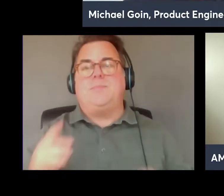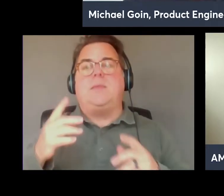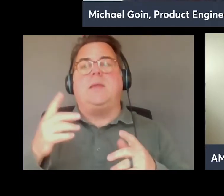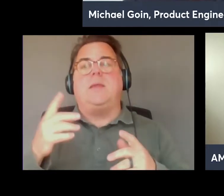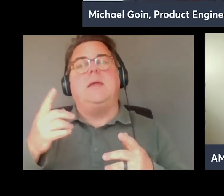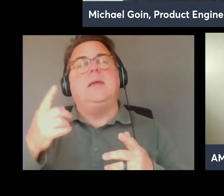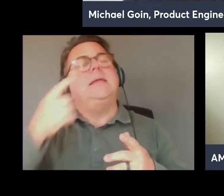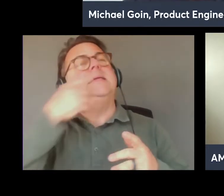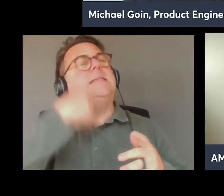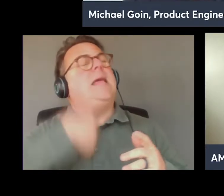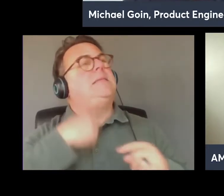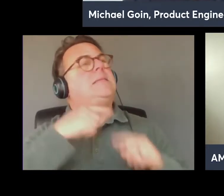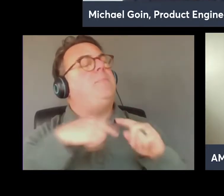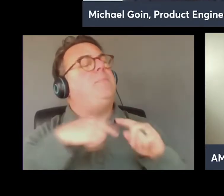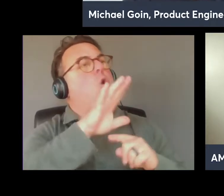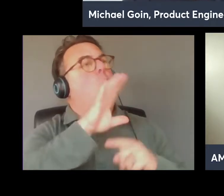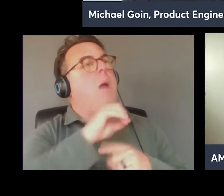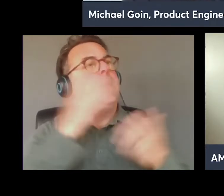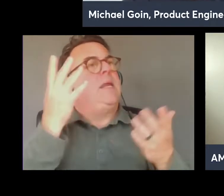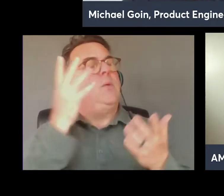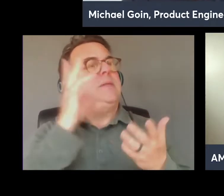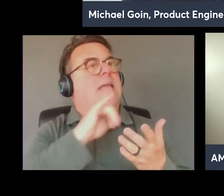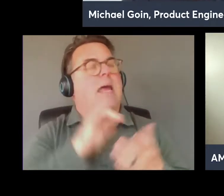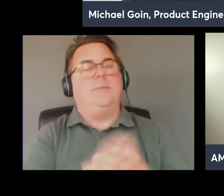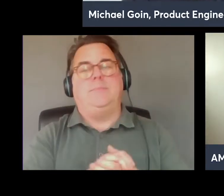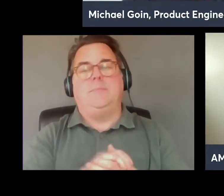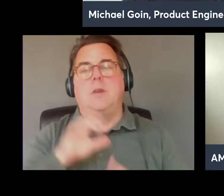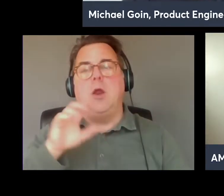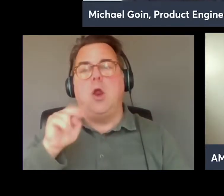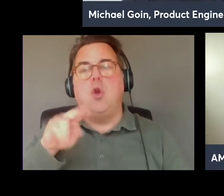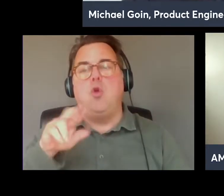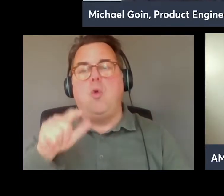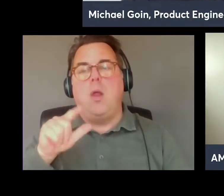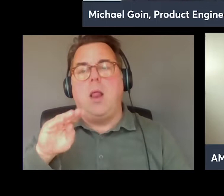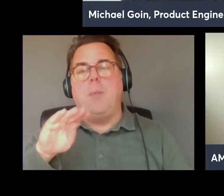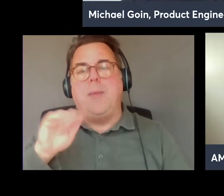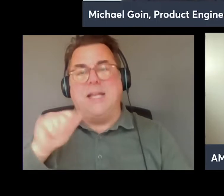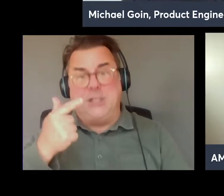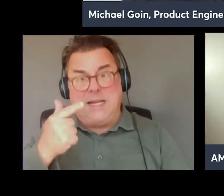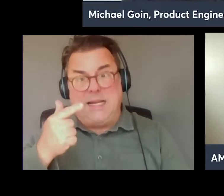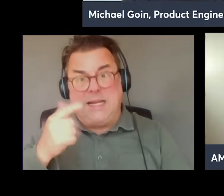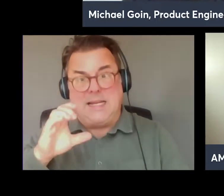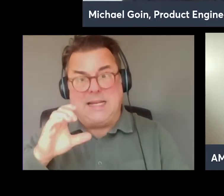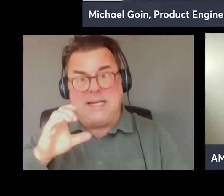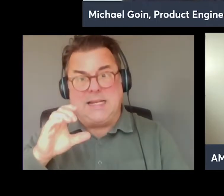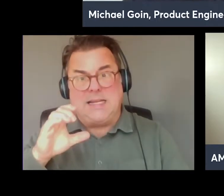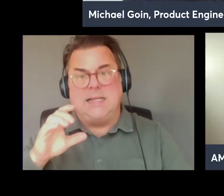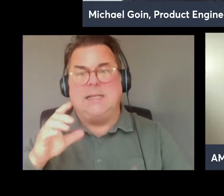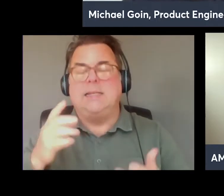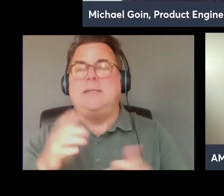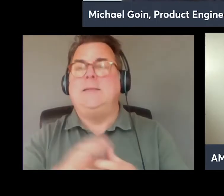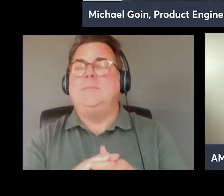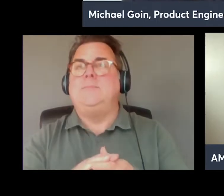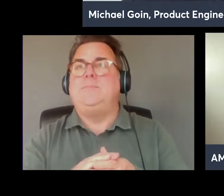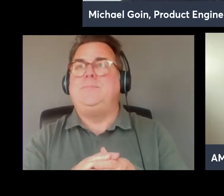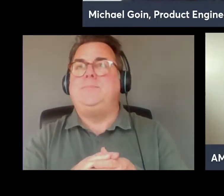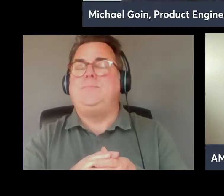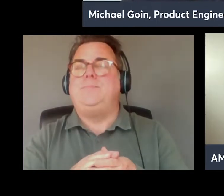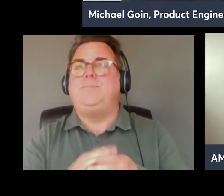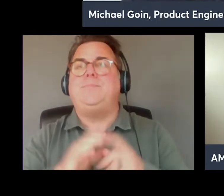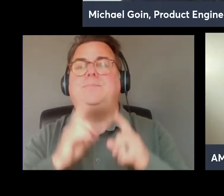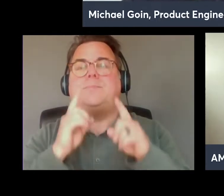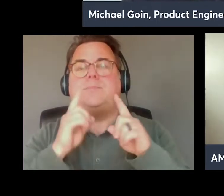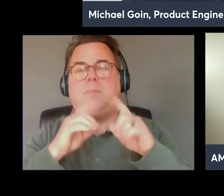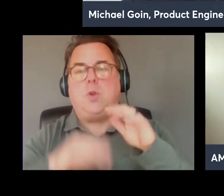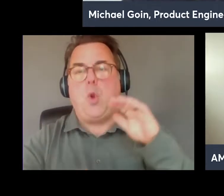Magic? Right, so Neural Magic is all about tackling the problem of optimizing our